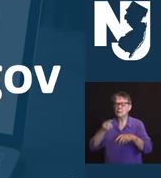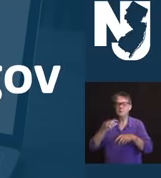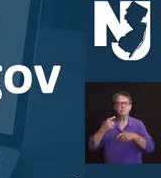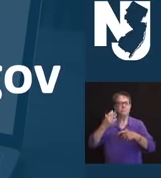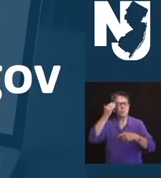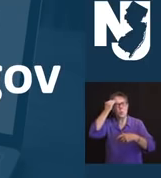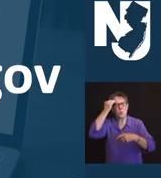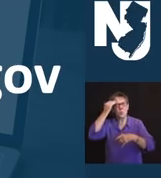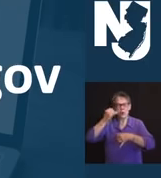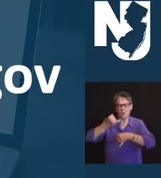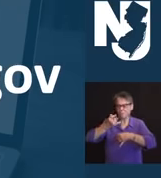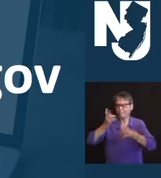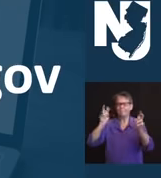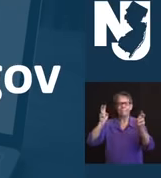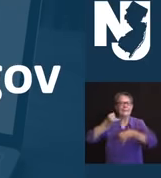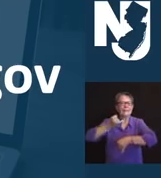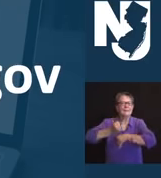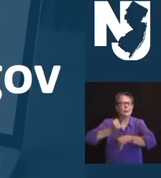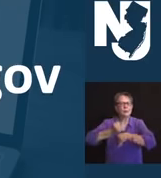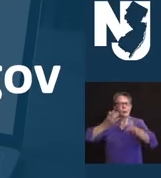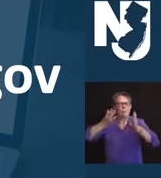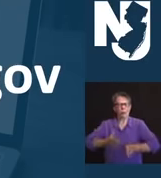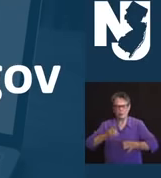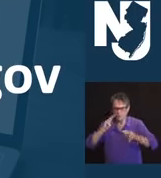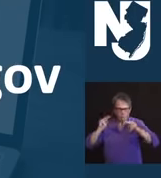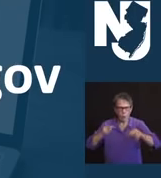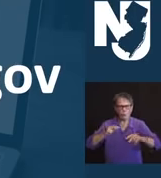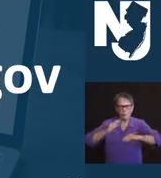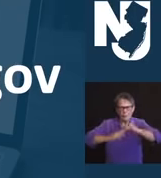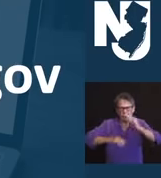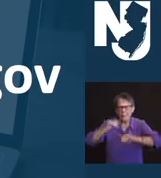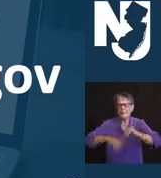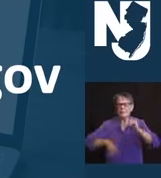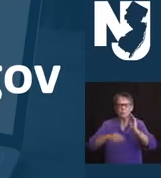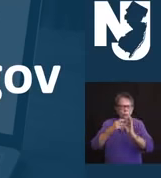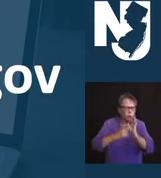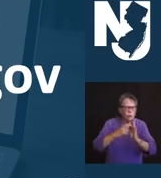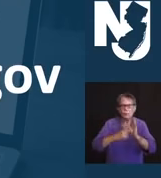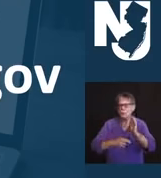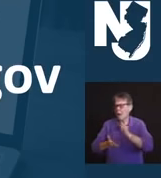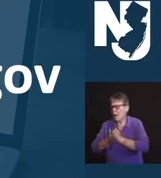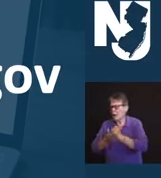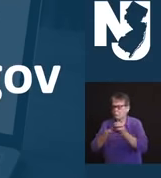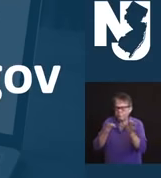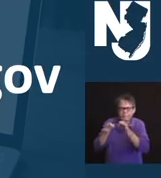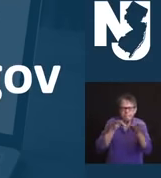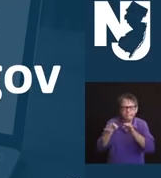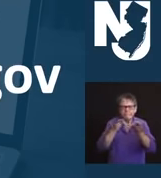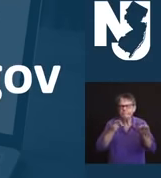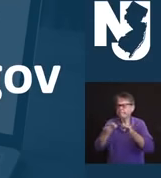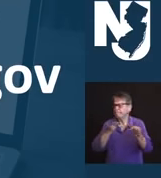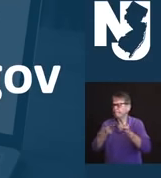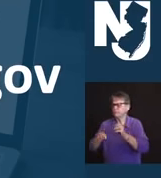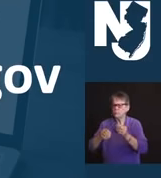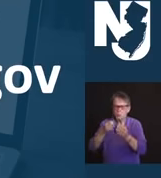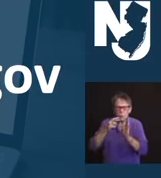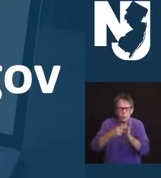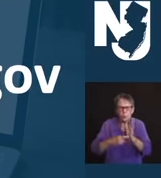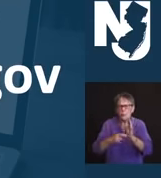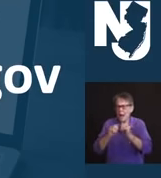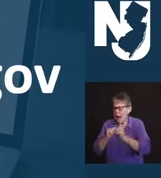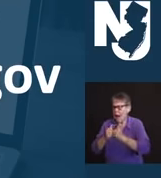is second to none in the world. Additionally, the Lieutenant Governor and her team at the Department of Community Affairs have been undertaking a series